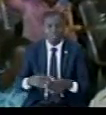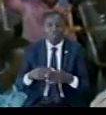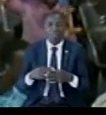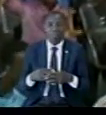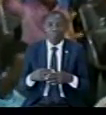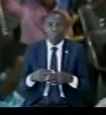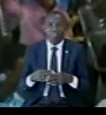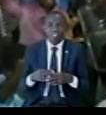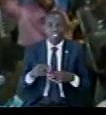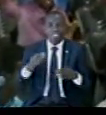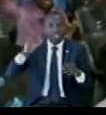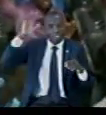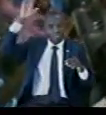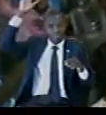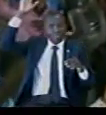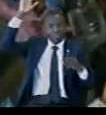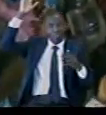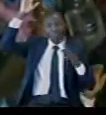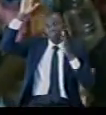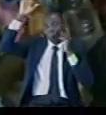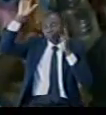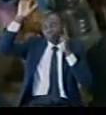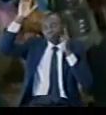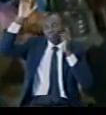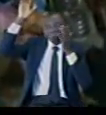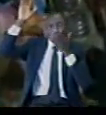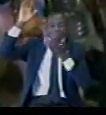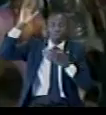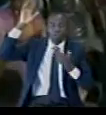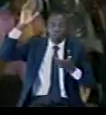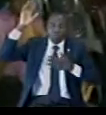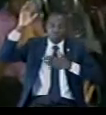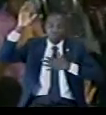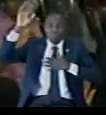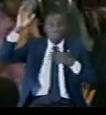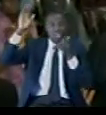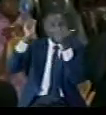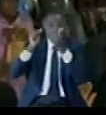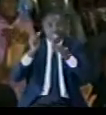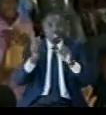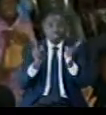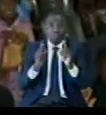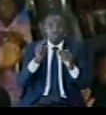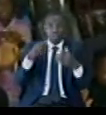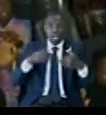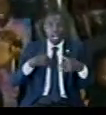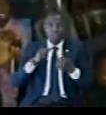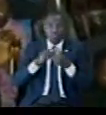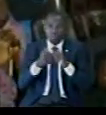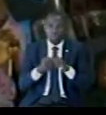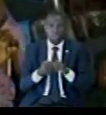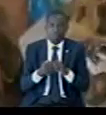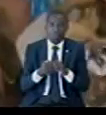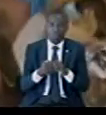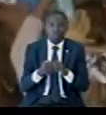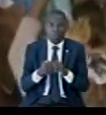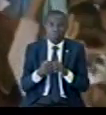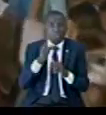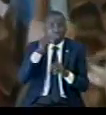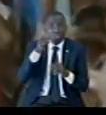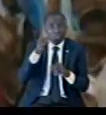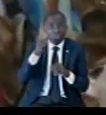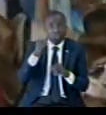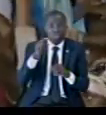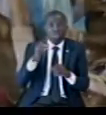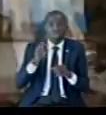Raise up that hand, raise up that hand, raise up that hand. Lay the other hand where you have the problem. You